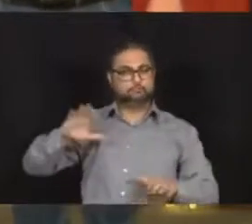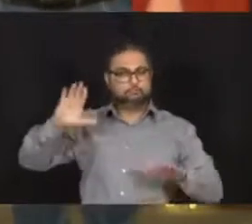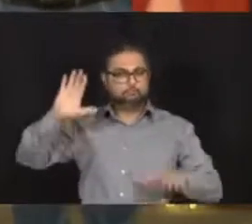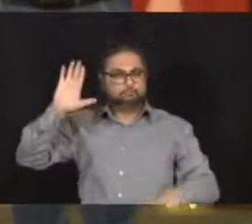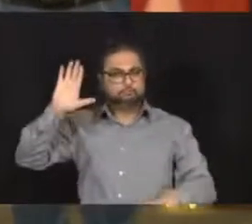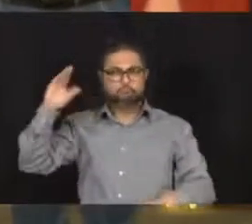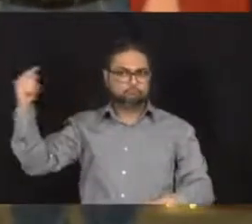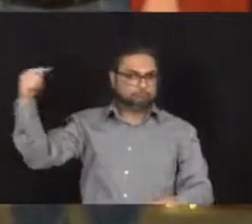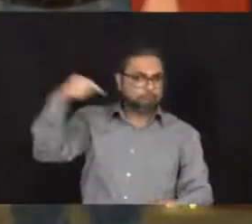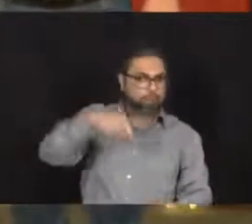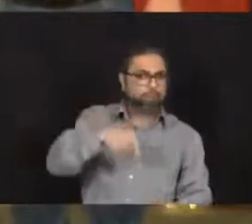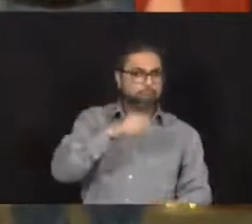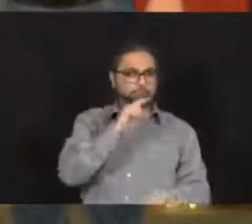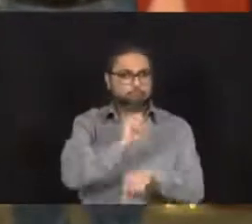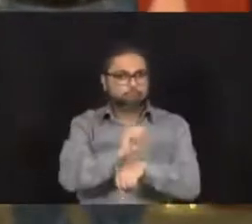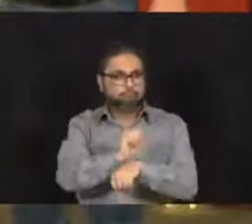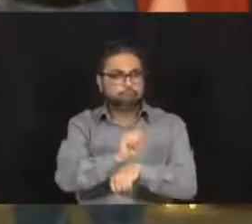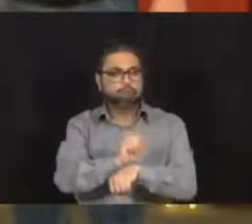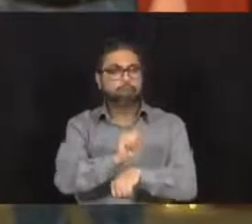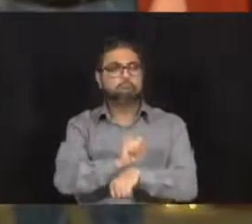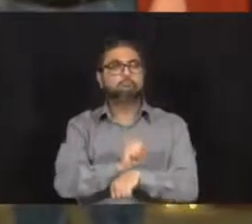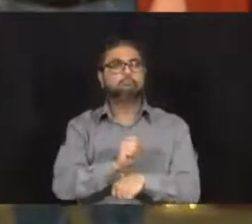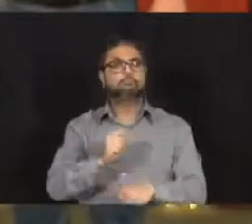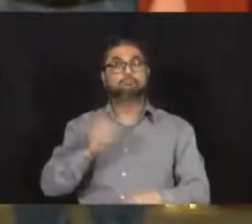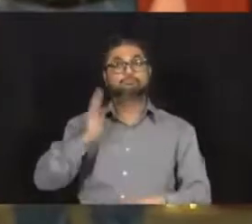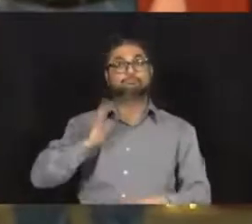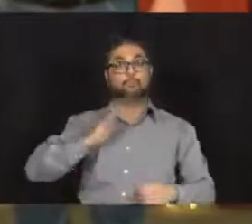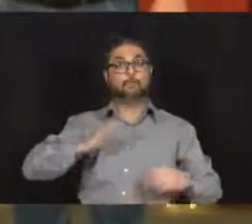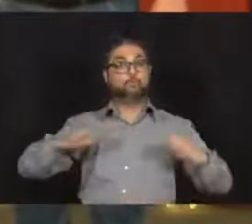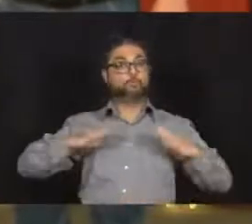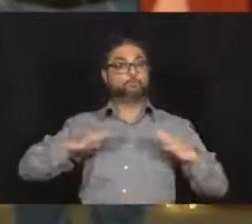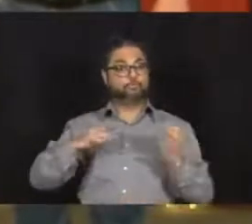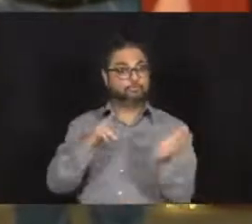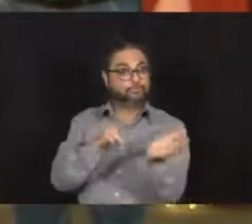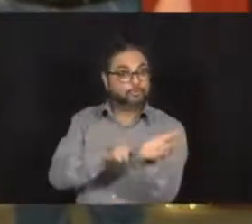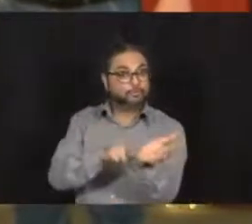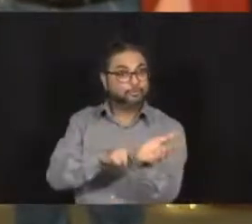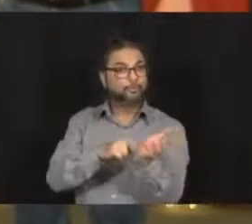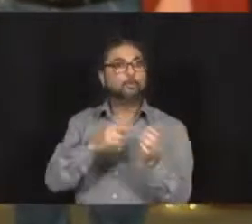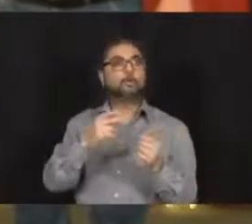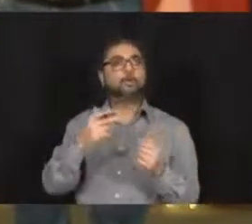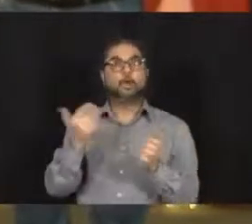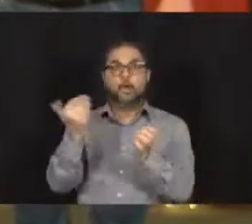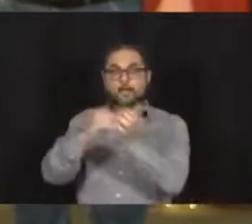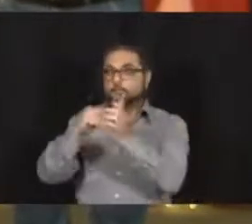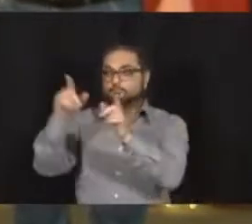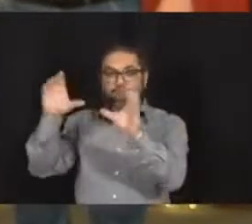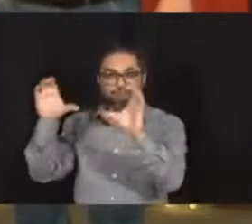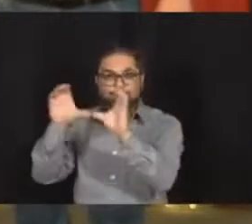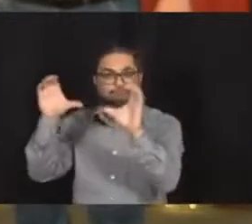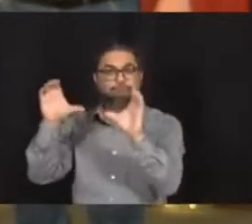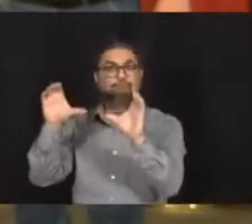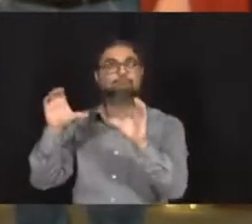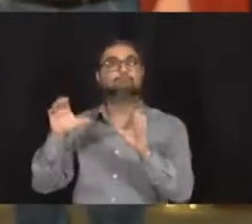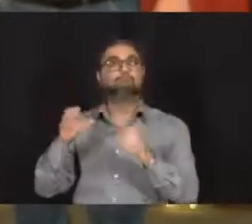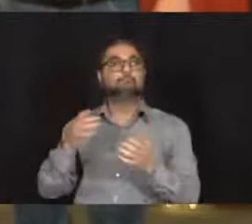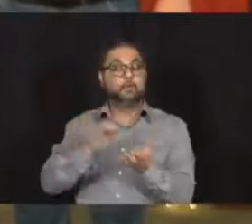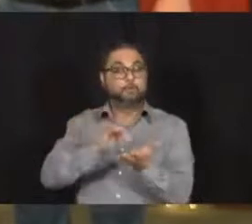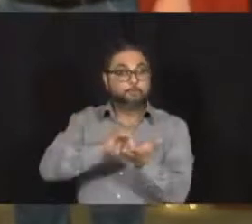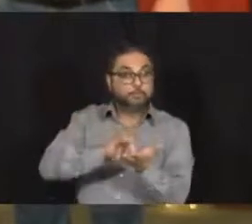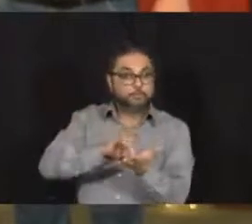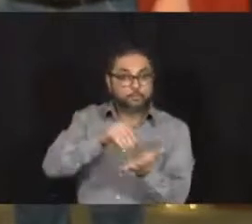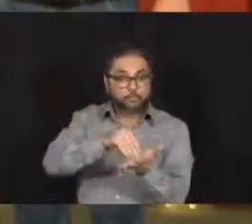being requalified by the regulatory colleges. Medical students who are helping us with contact tracing and so